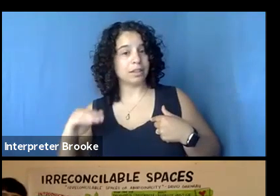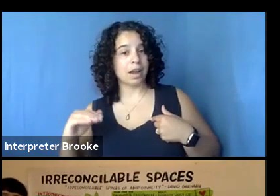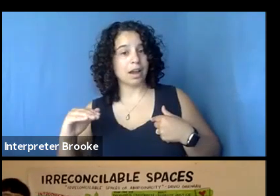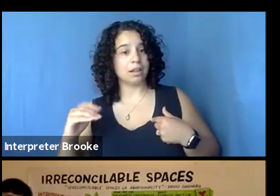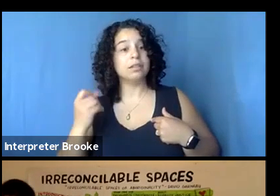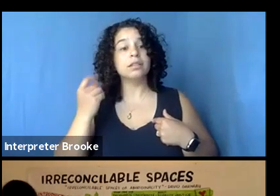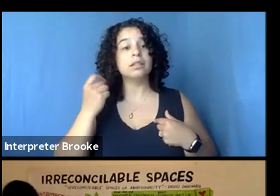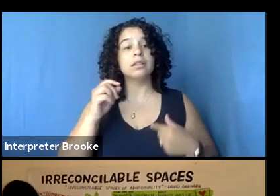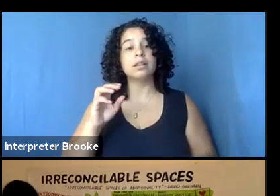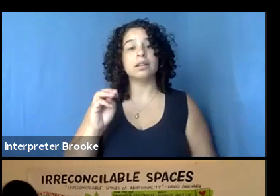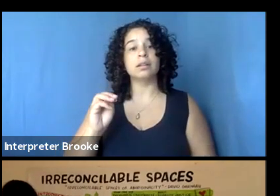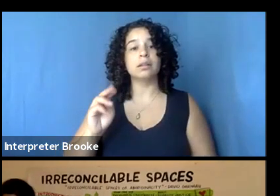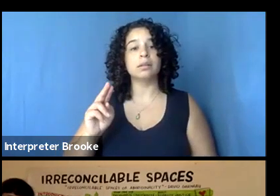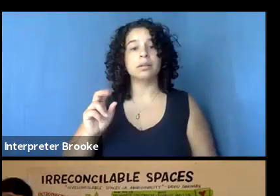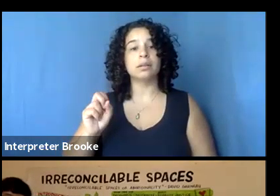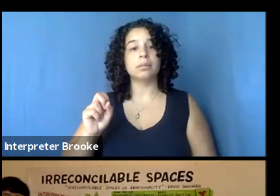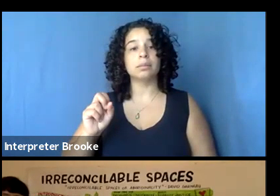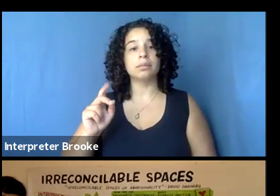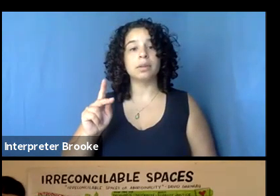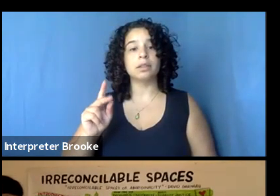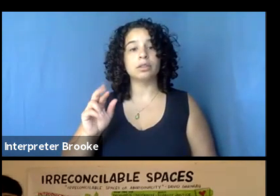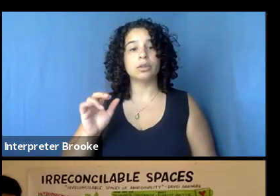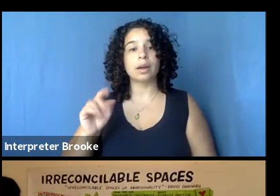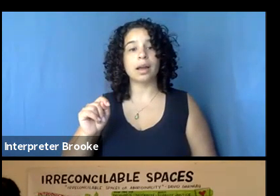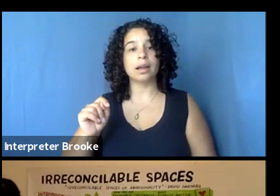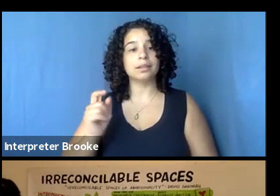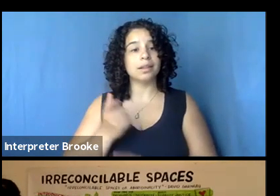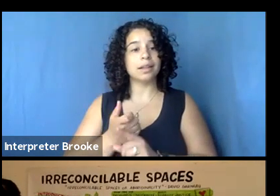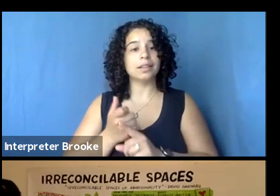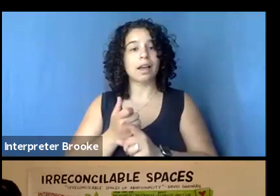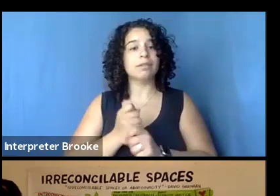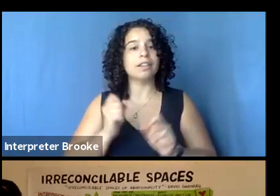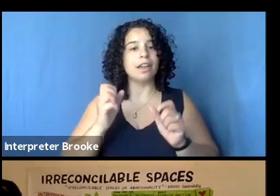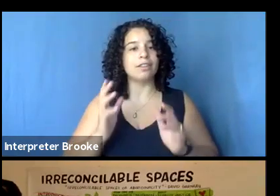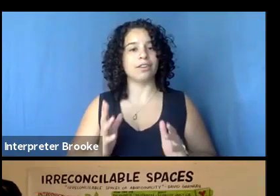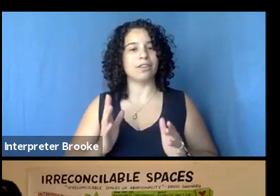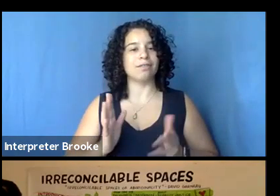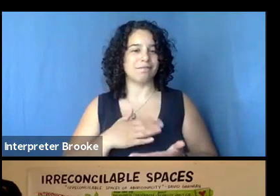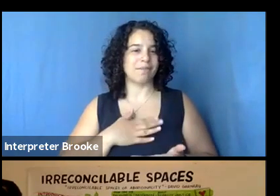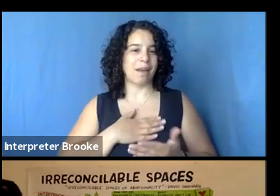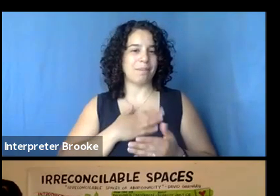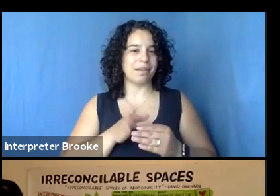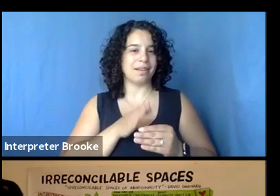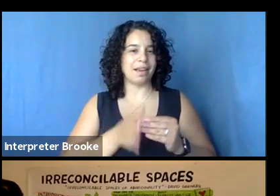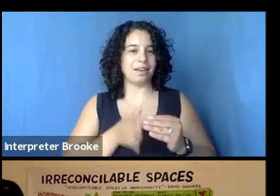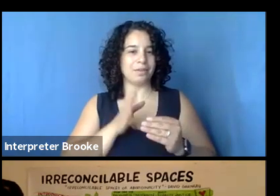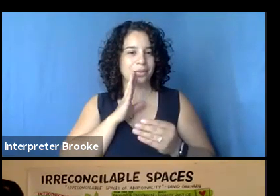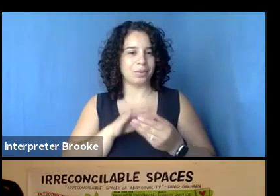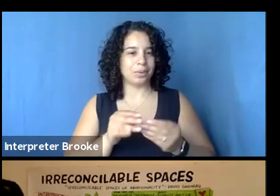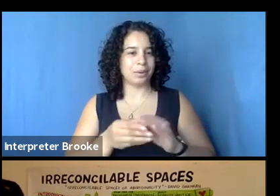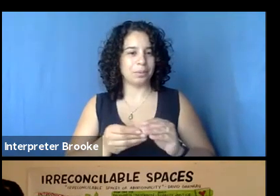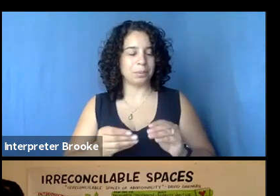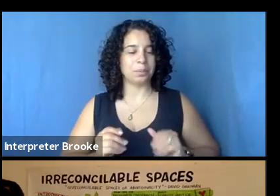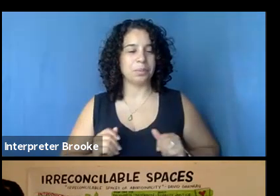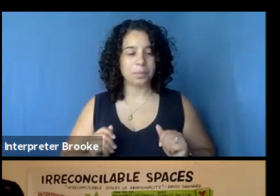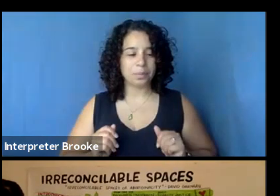resuscitated. So there is a happy end there for Muskrat. And either